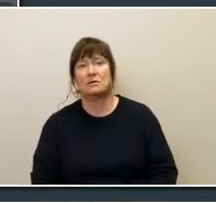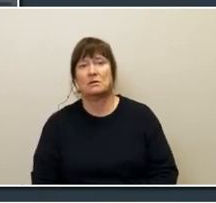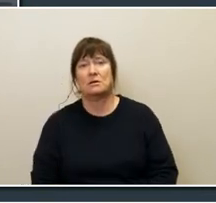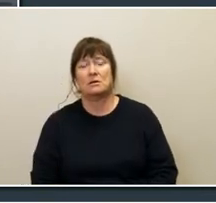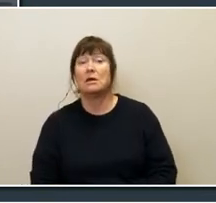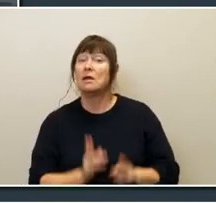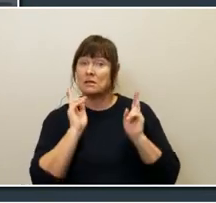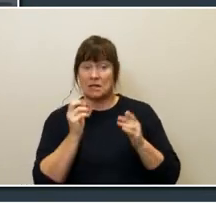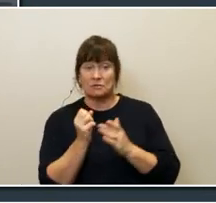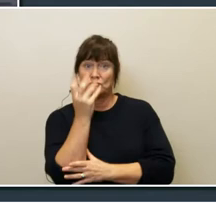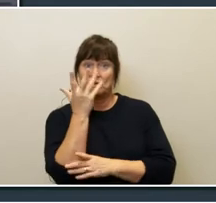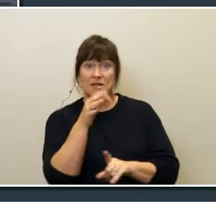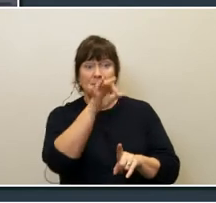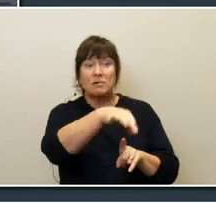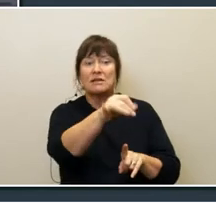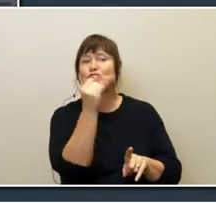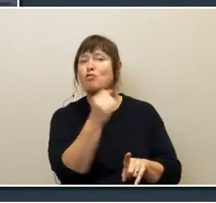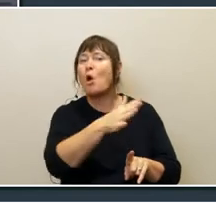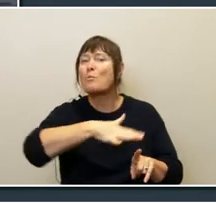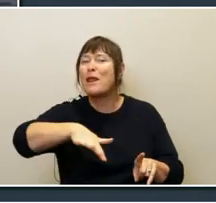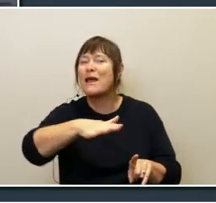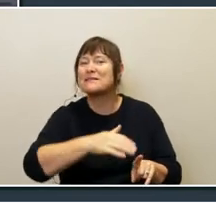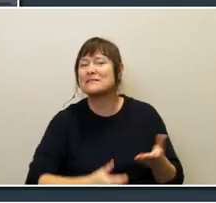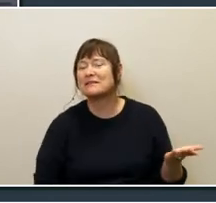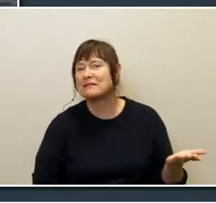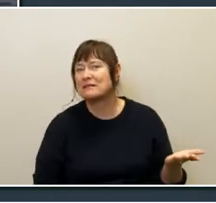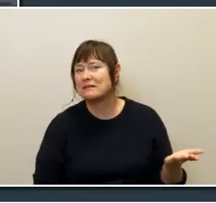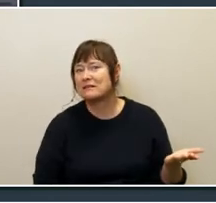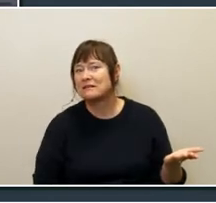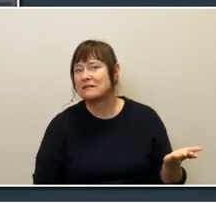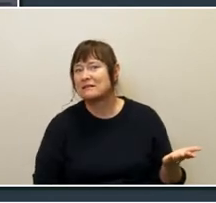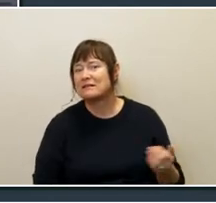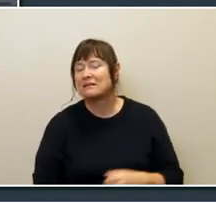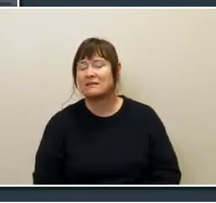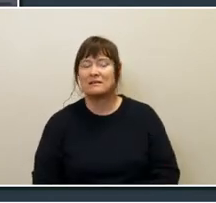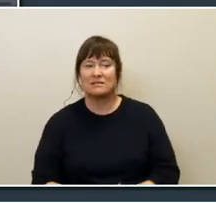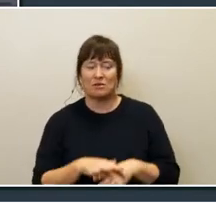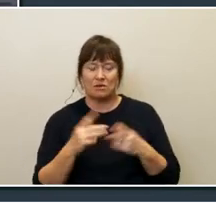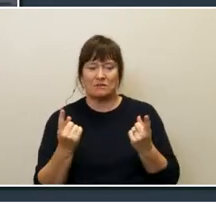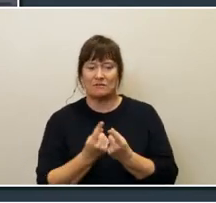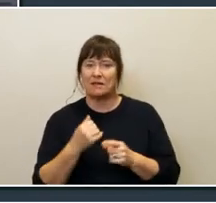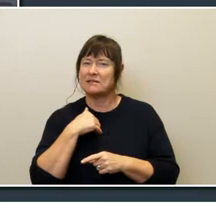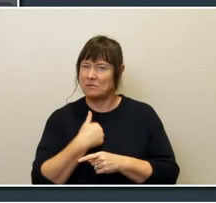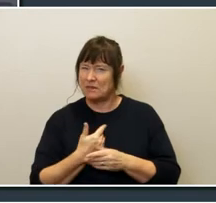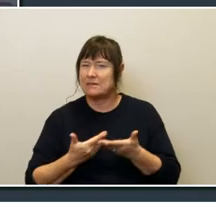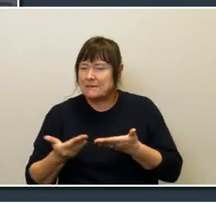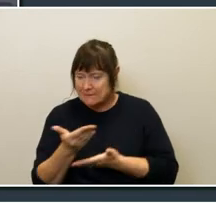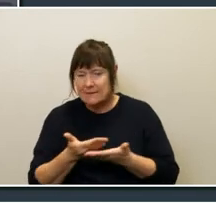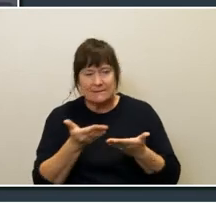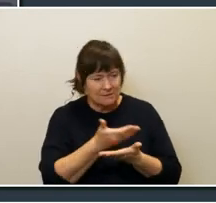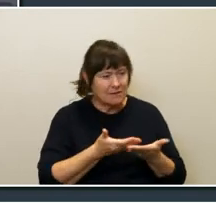of native trees in inappropriate places for estuaries. So all these things need to be very carefully talked